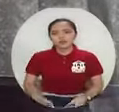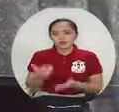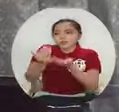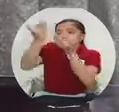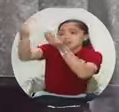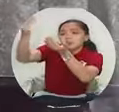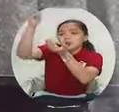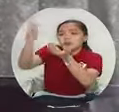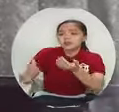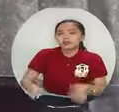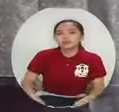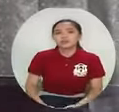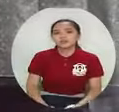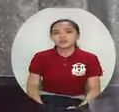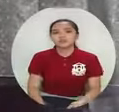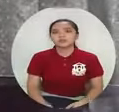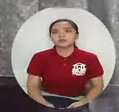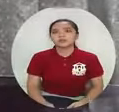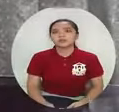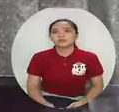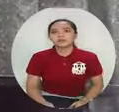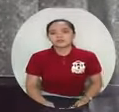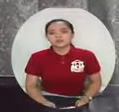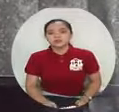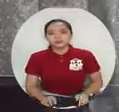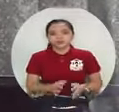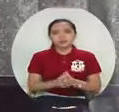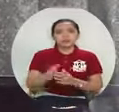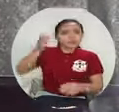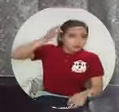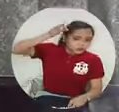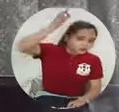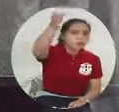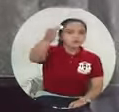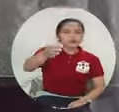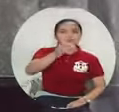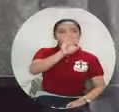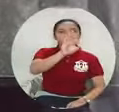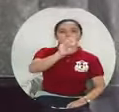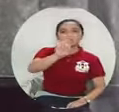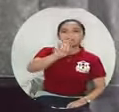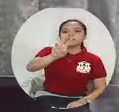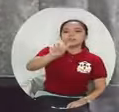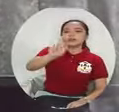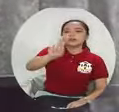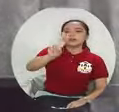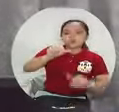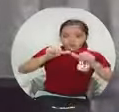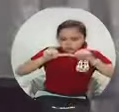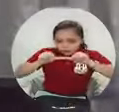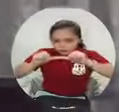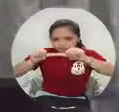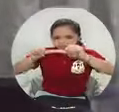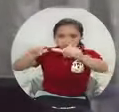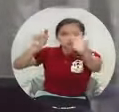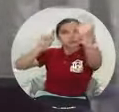will only advance every day of his life, moving forward toward his goal, toward his